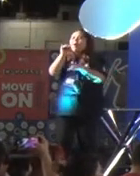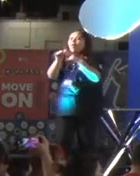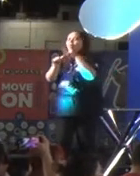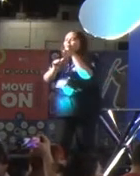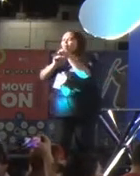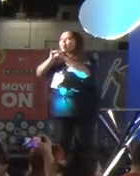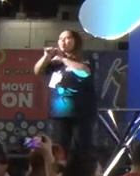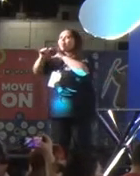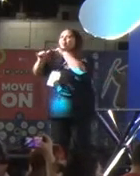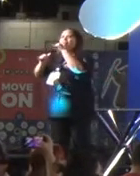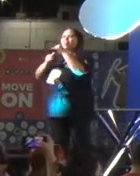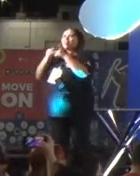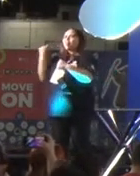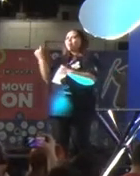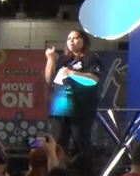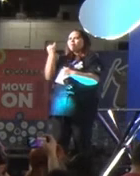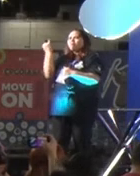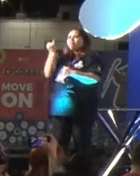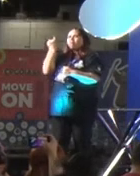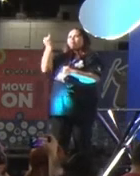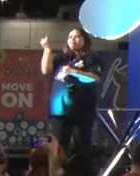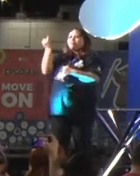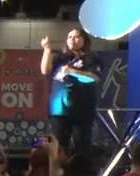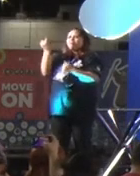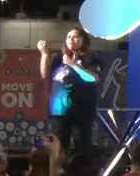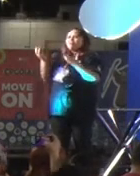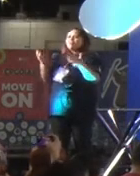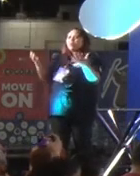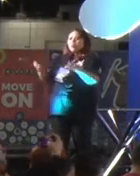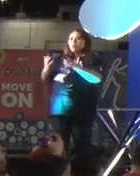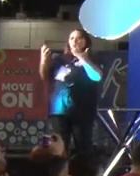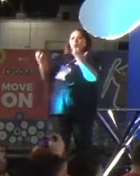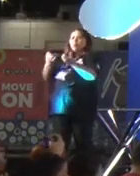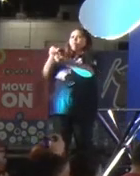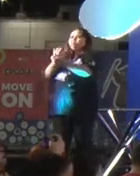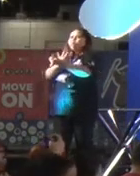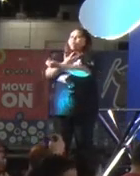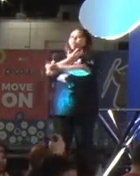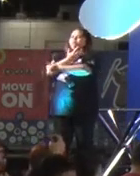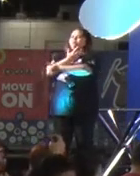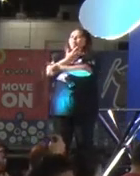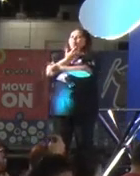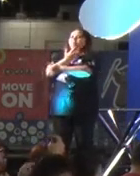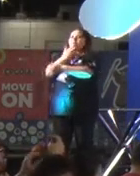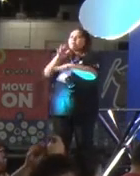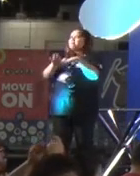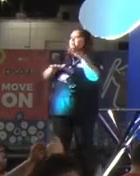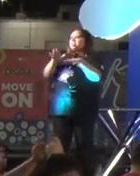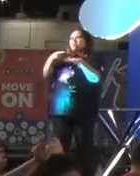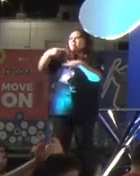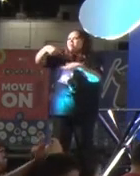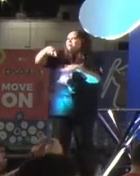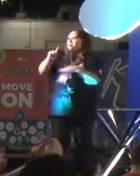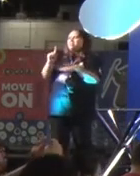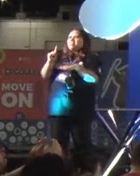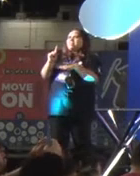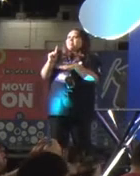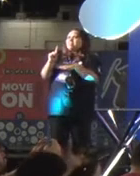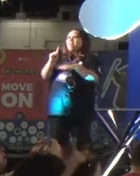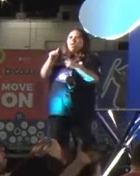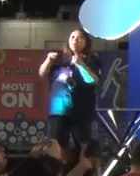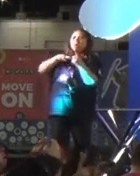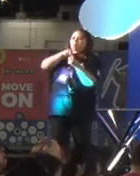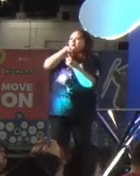that emotional reaction for whatever it is you go away from here to do.